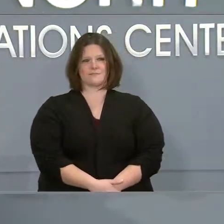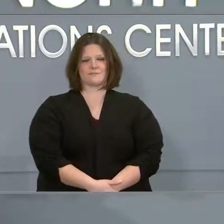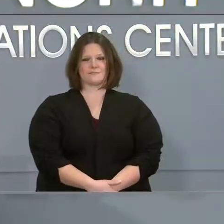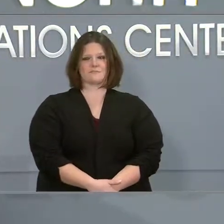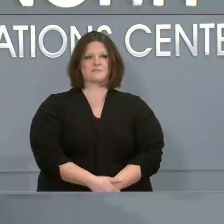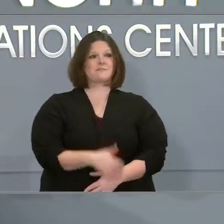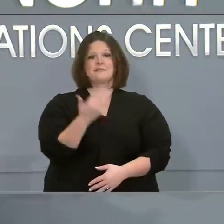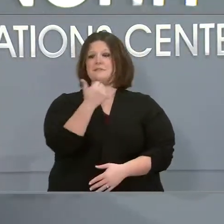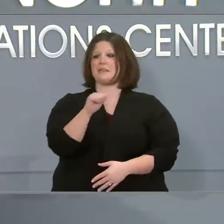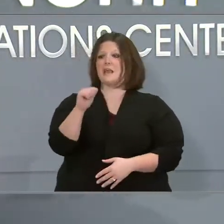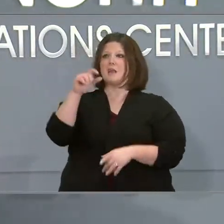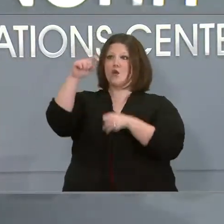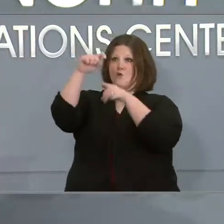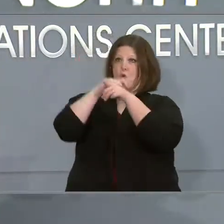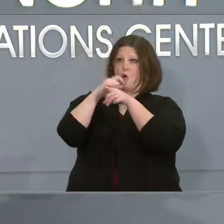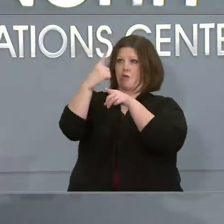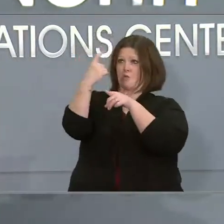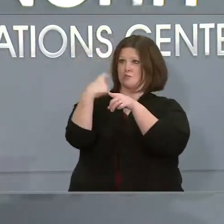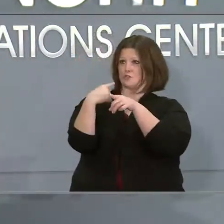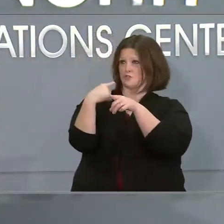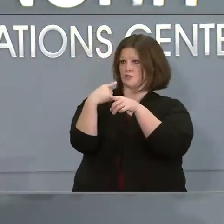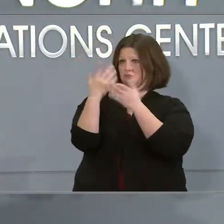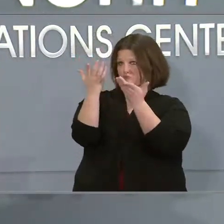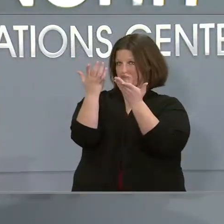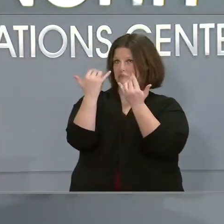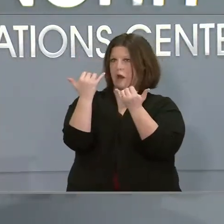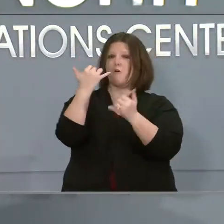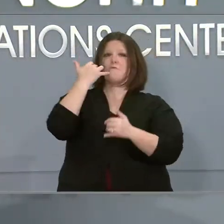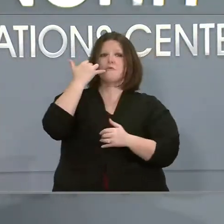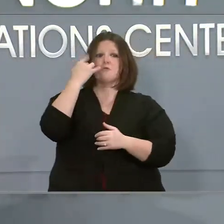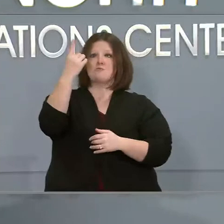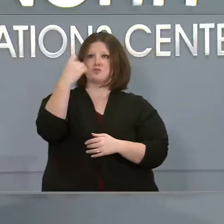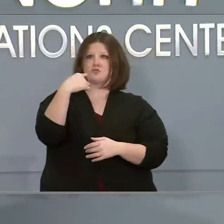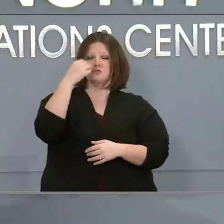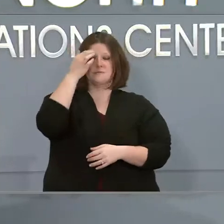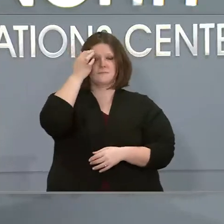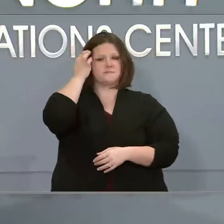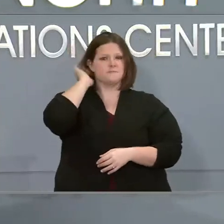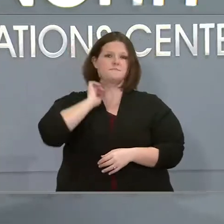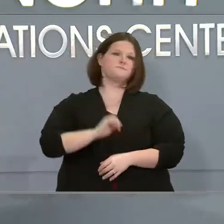So do we have any call-in questions? Or we'll take those.